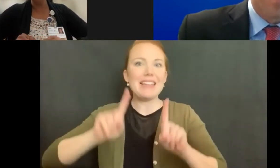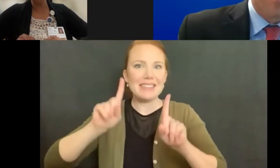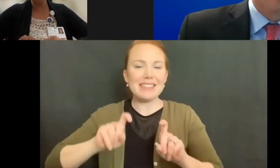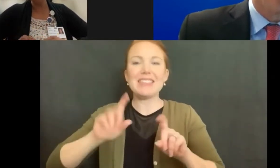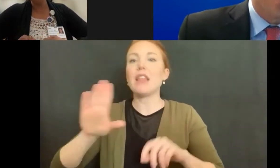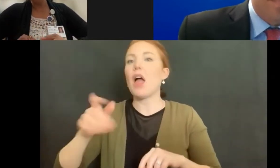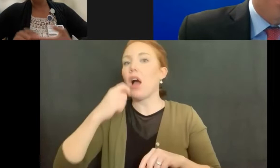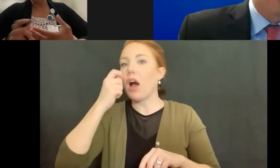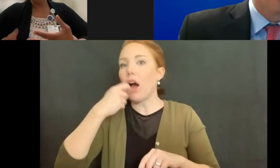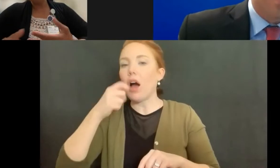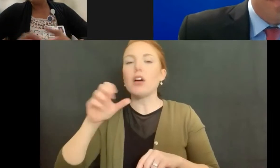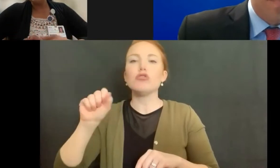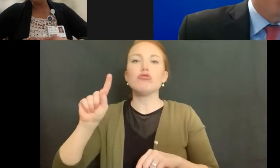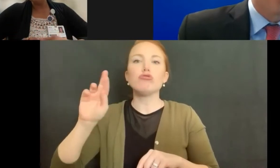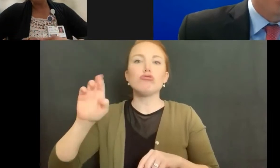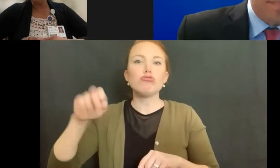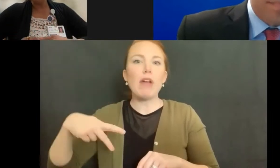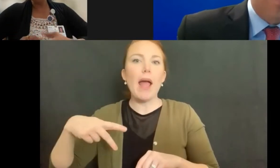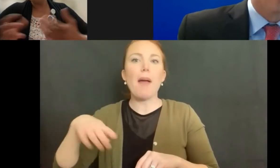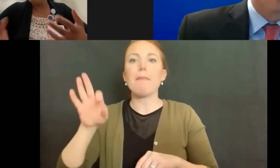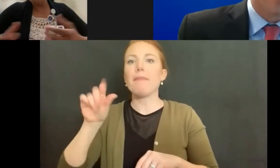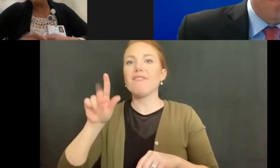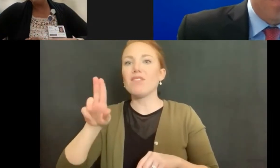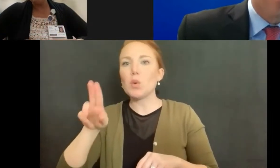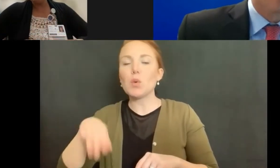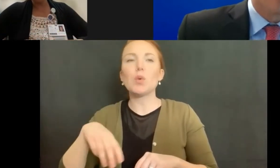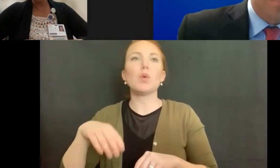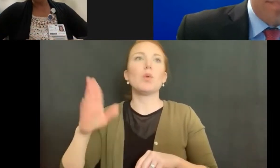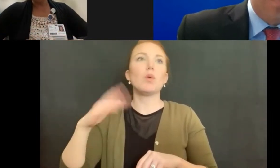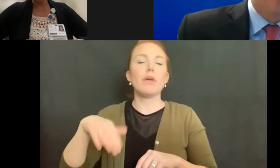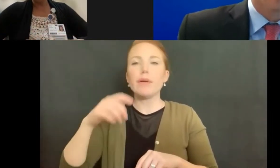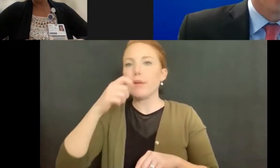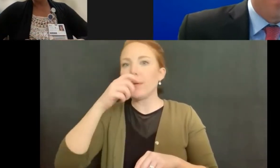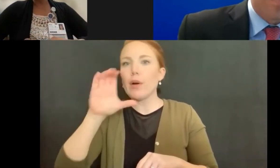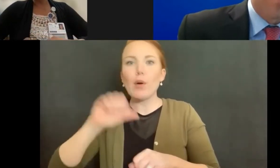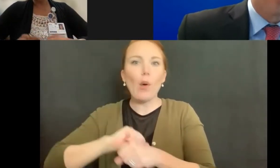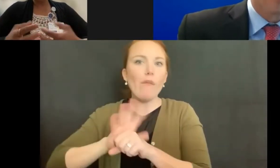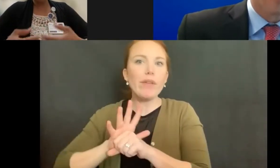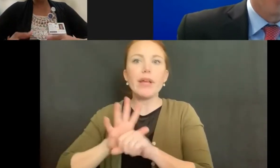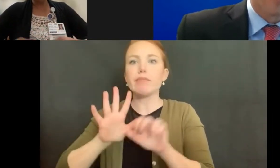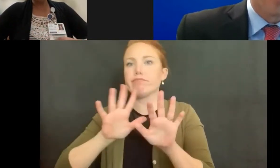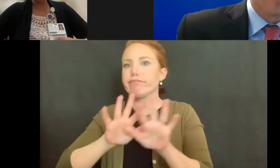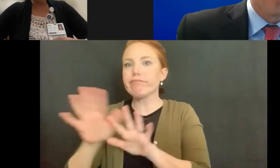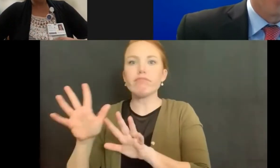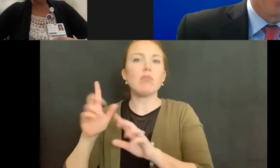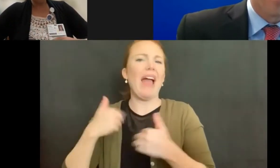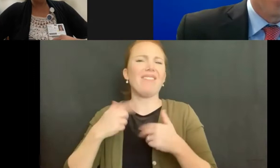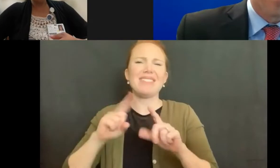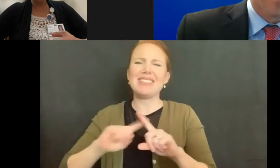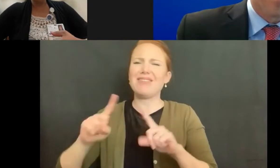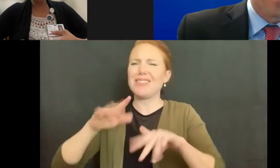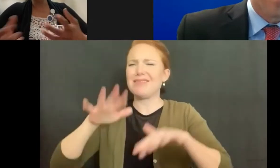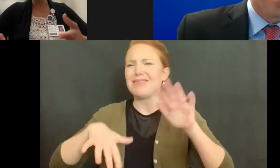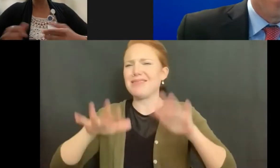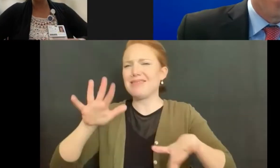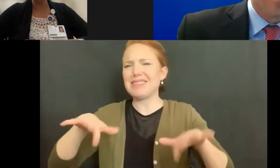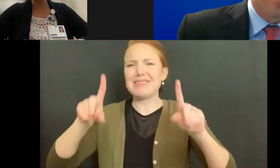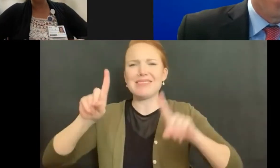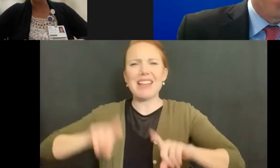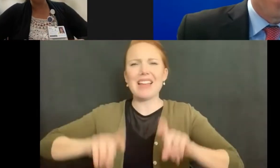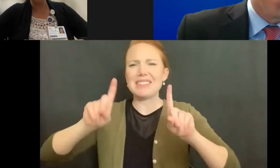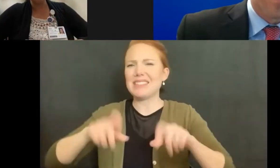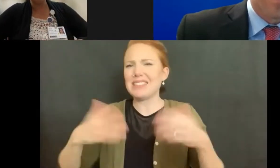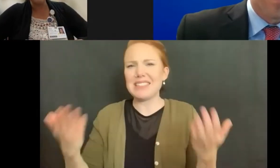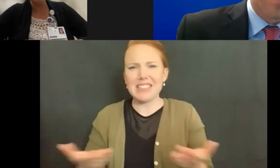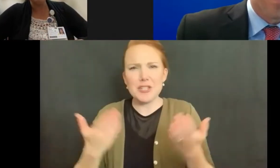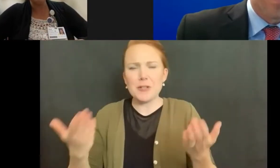and flu, monocytosis, COVID. So we do variety of testing over here, which also includes